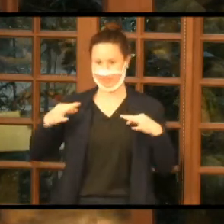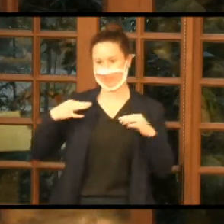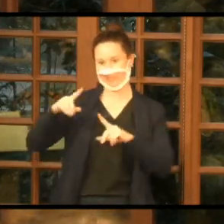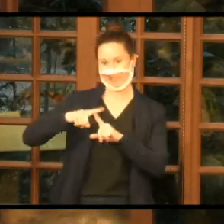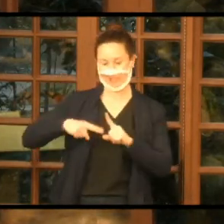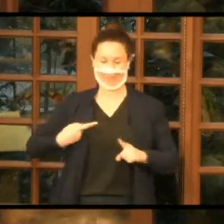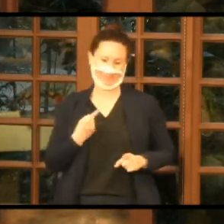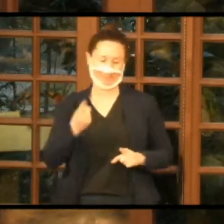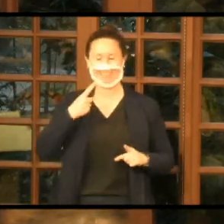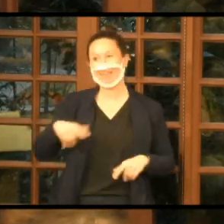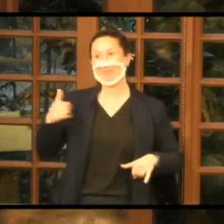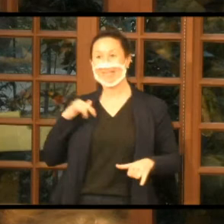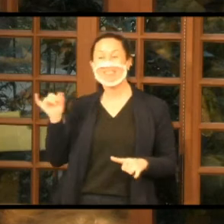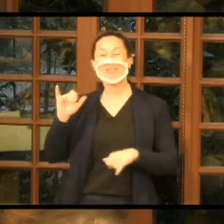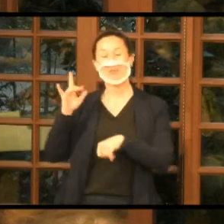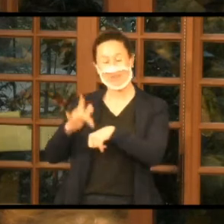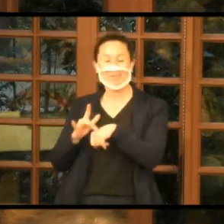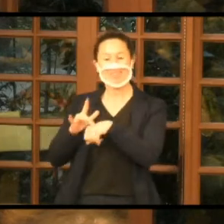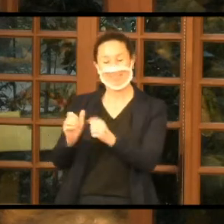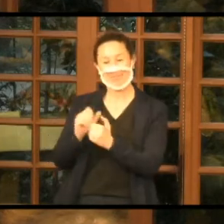like totally obsessed with Didion.